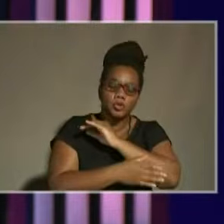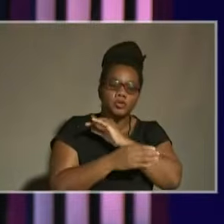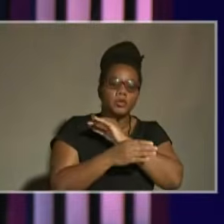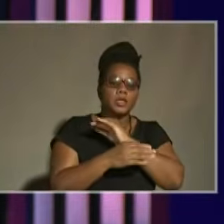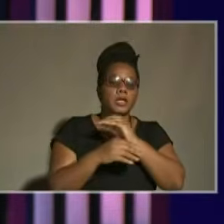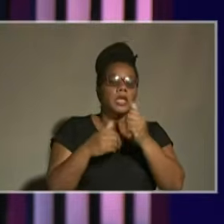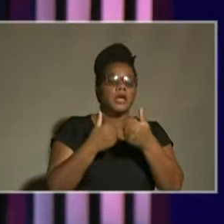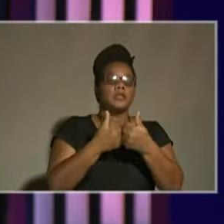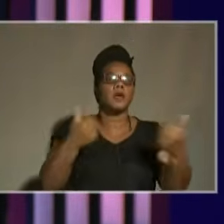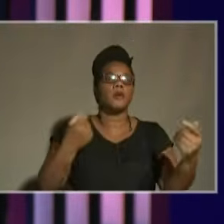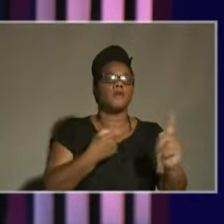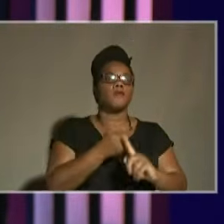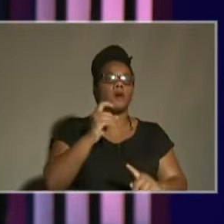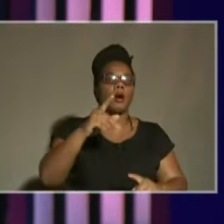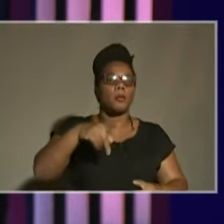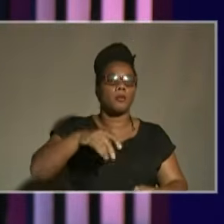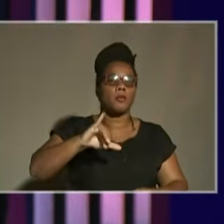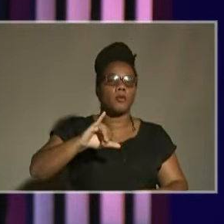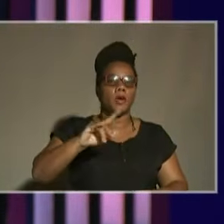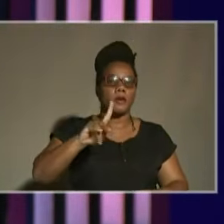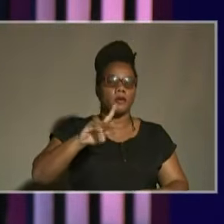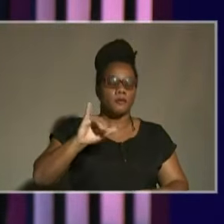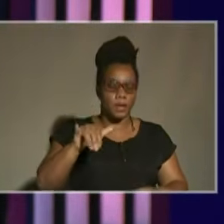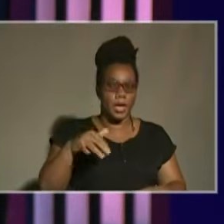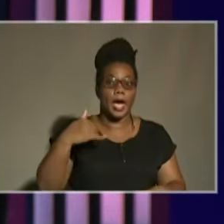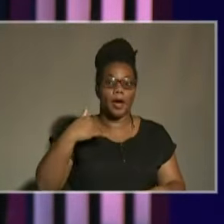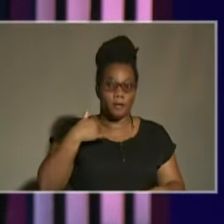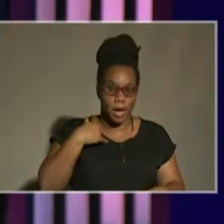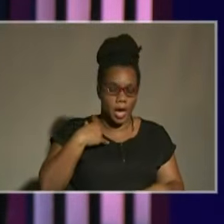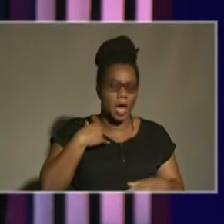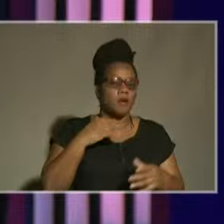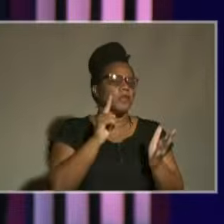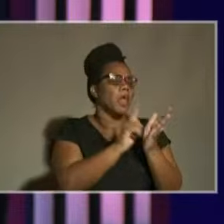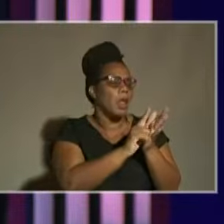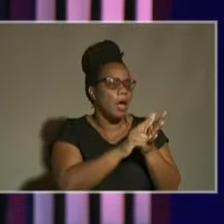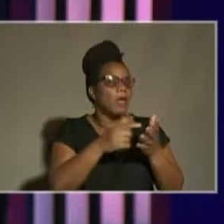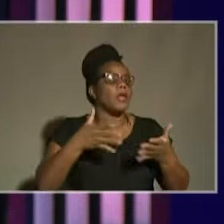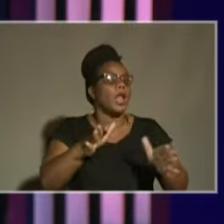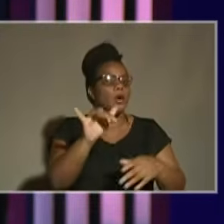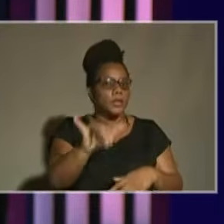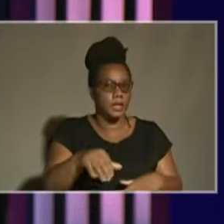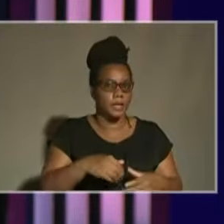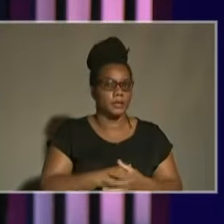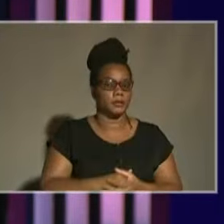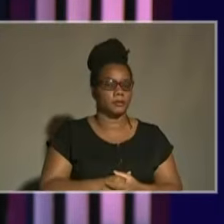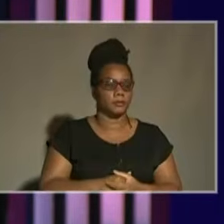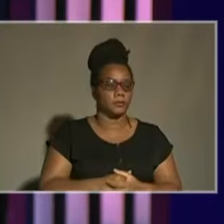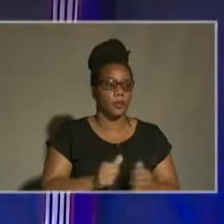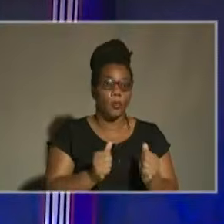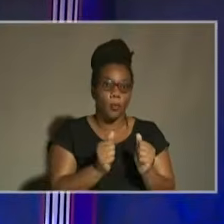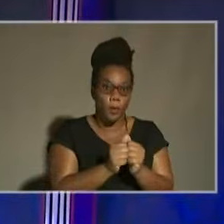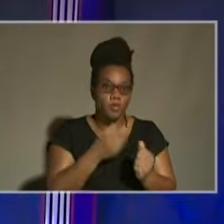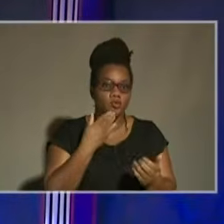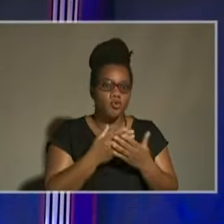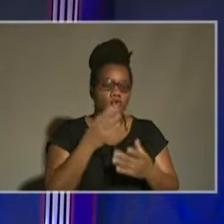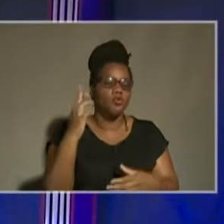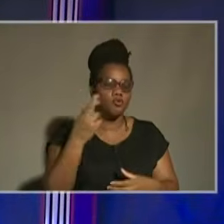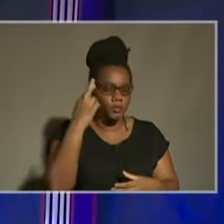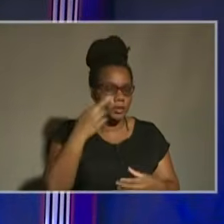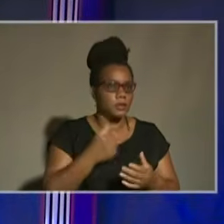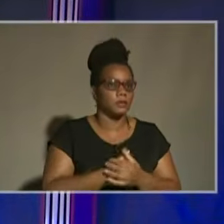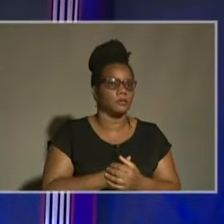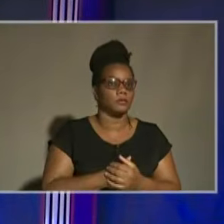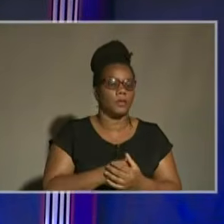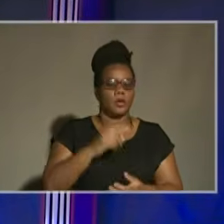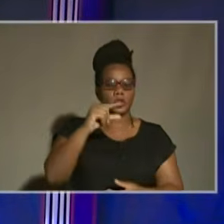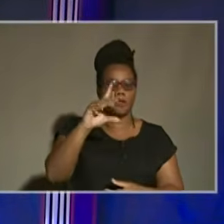away from the Privy Council has had a referendum to do so, and there are good reasons for that. Our next question is from Giovanni Dennis, and